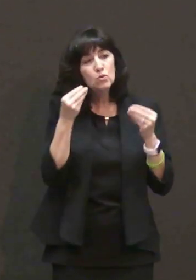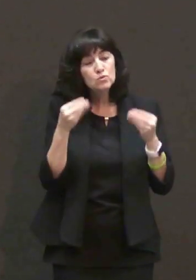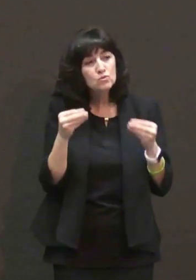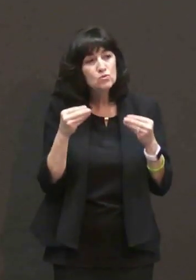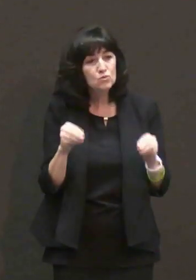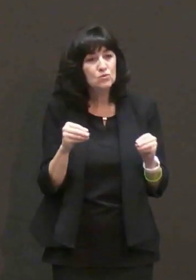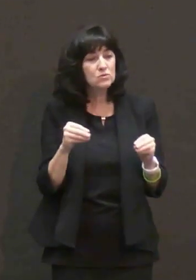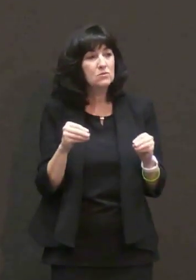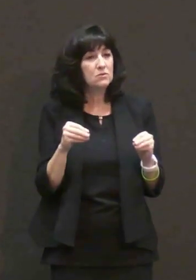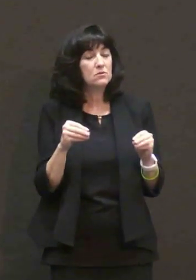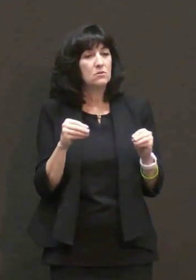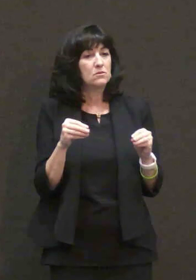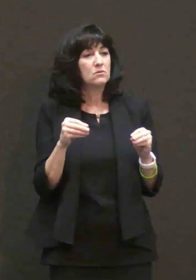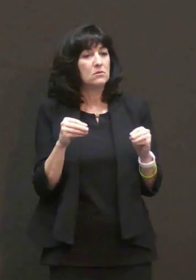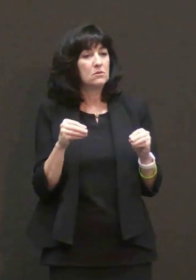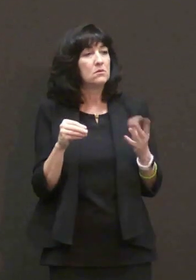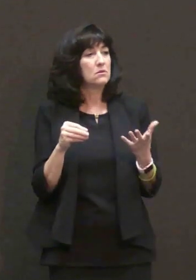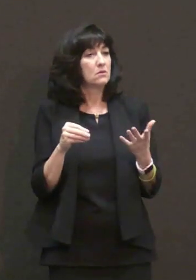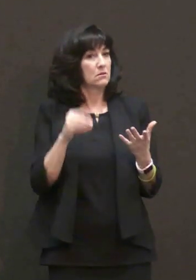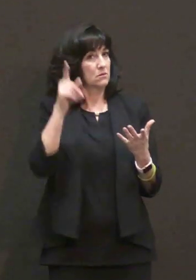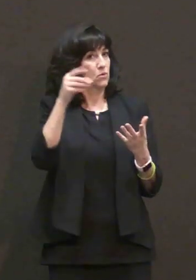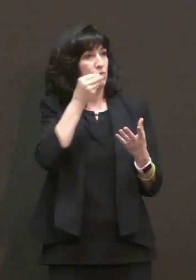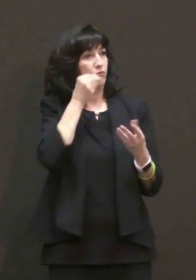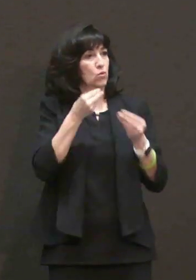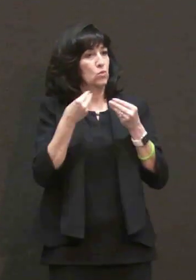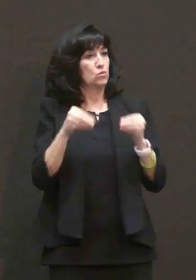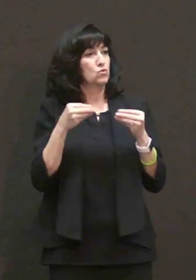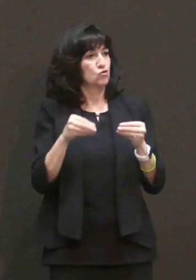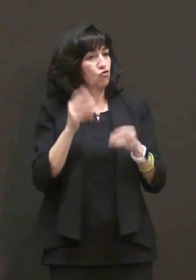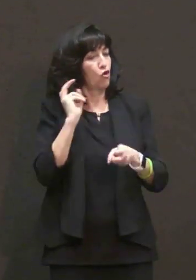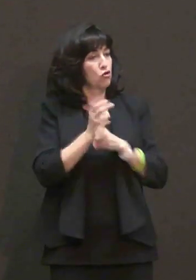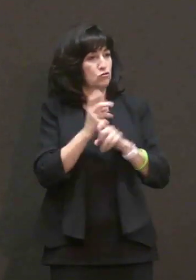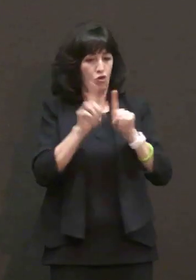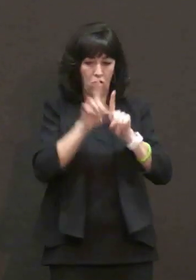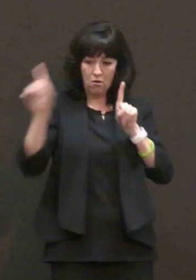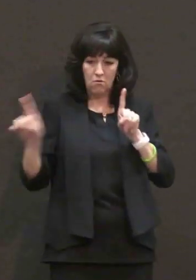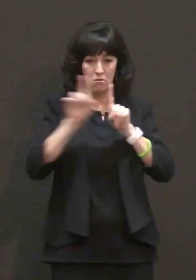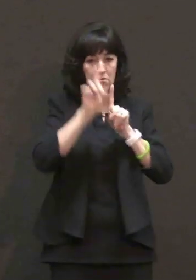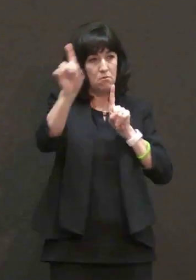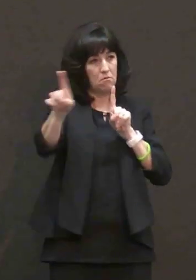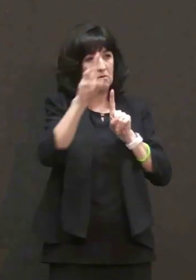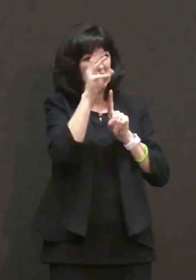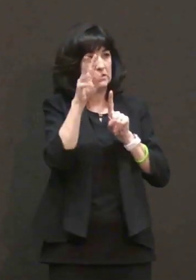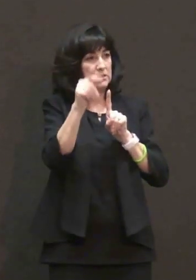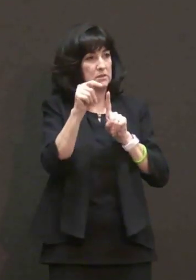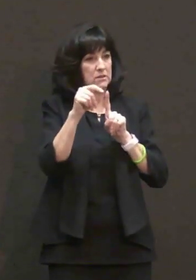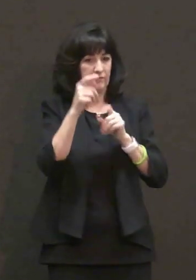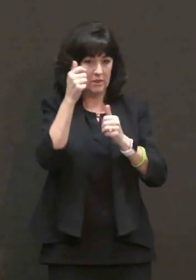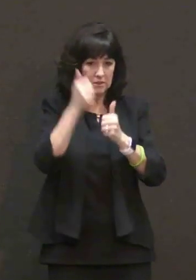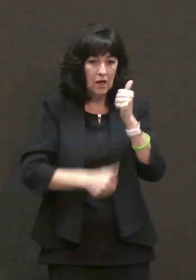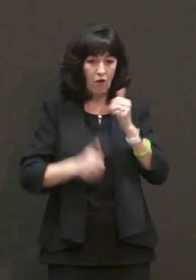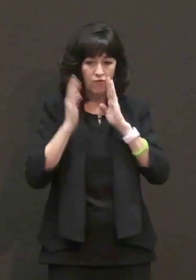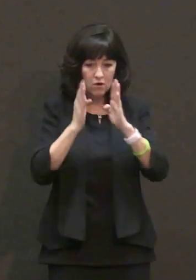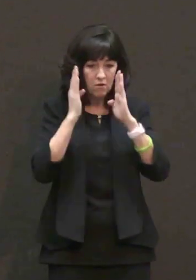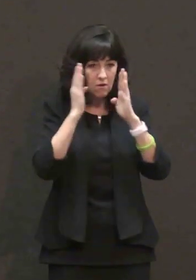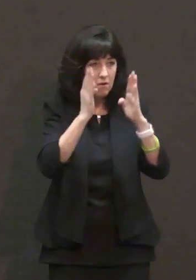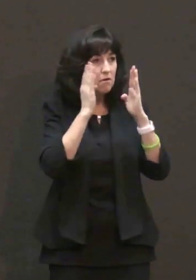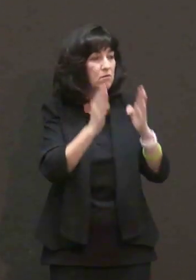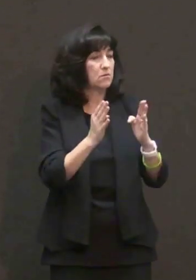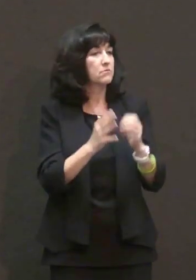little tough to do all the social distancing as appropriate, right? 6 feet away and that type of thing. And it's